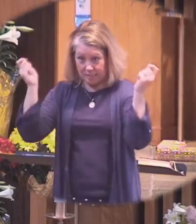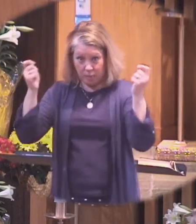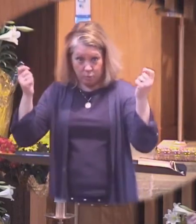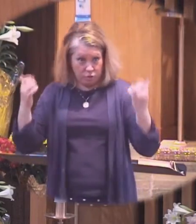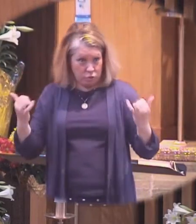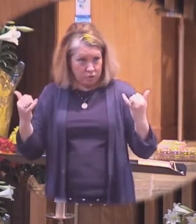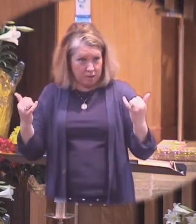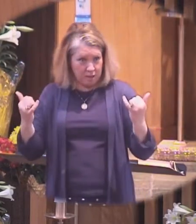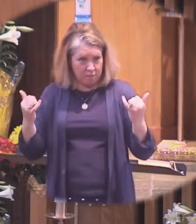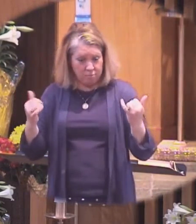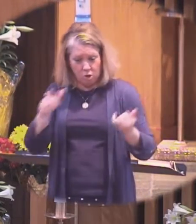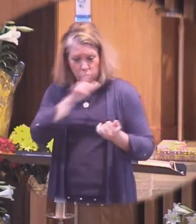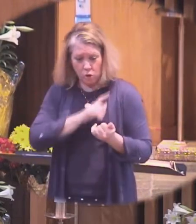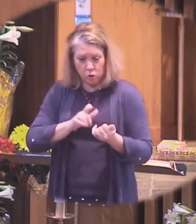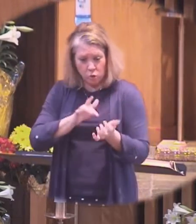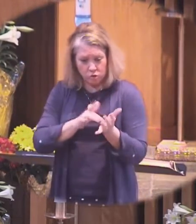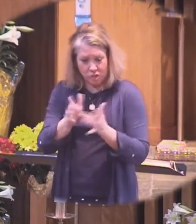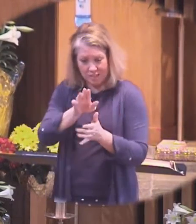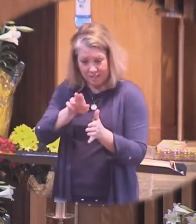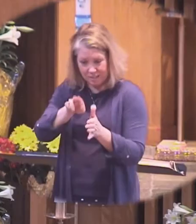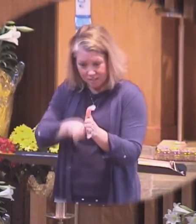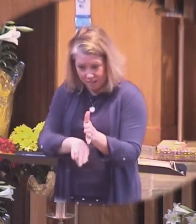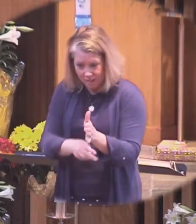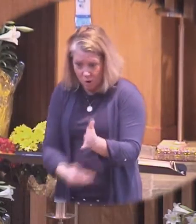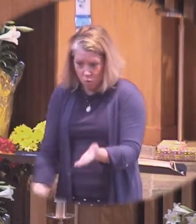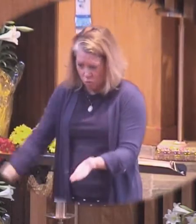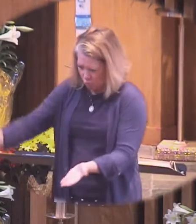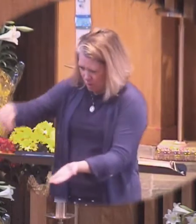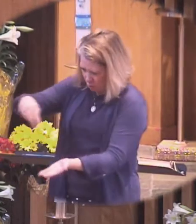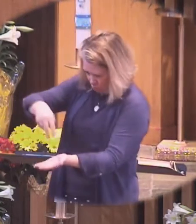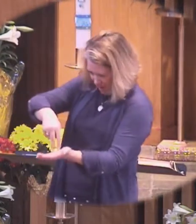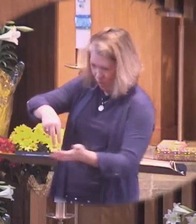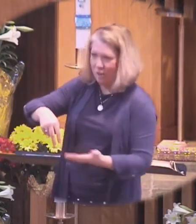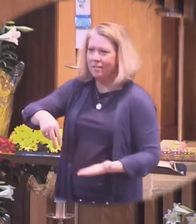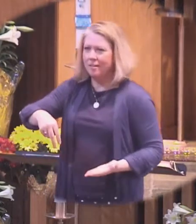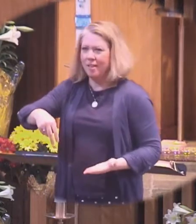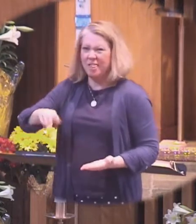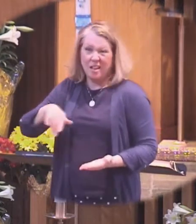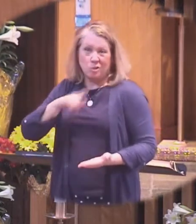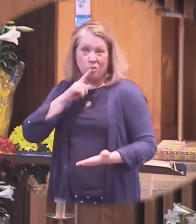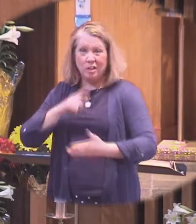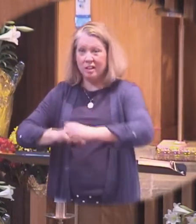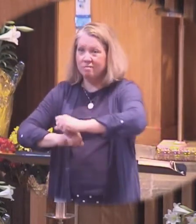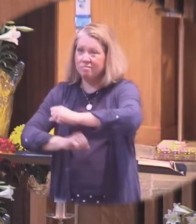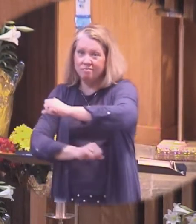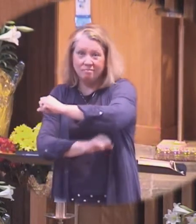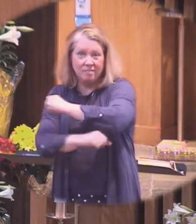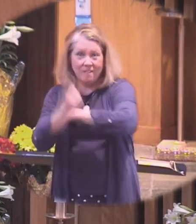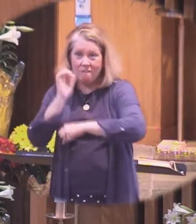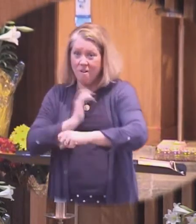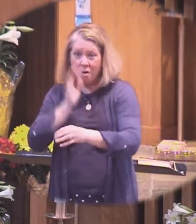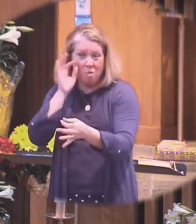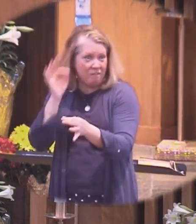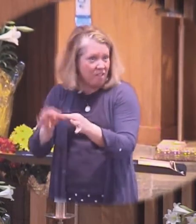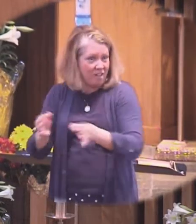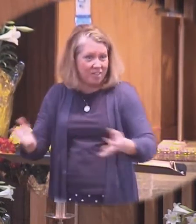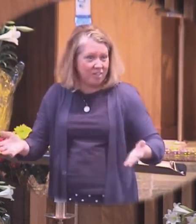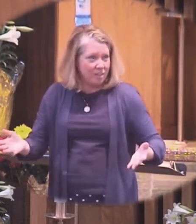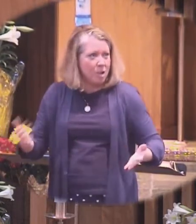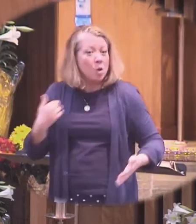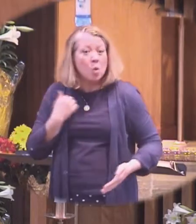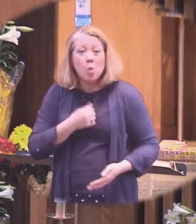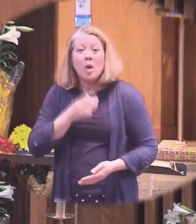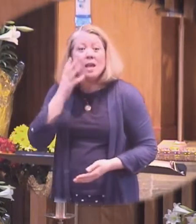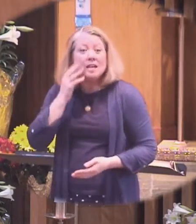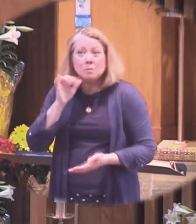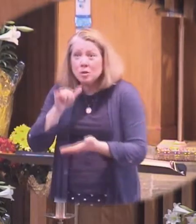resurrection of our Lord, which is so fundamental to who we are as Christians, is not just something we experience